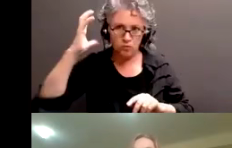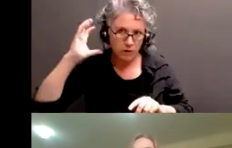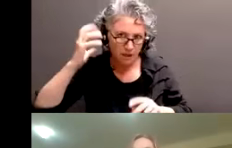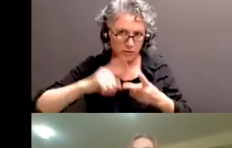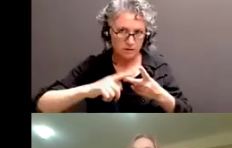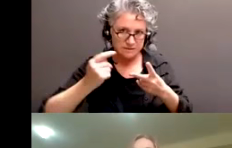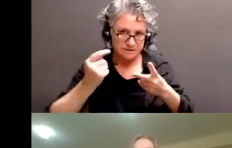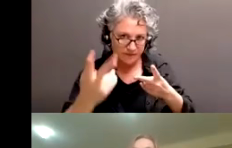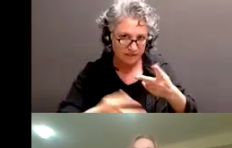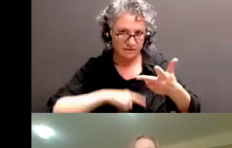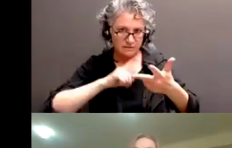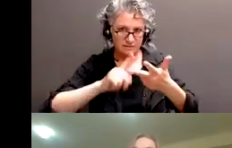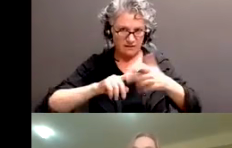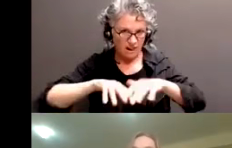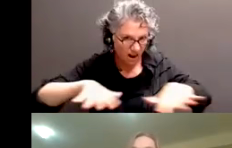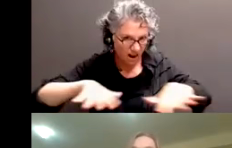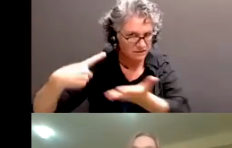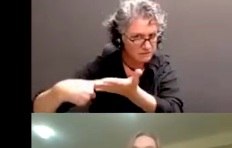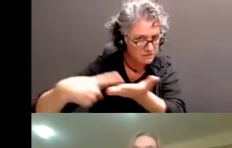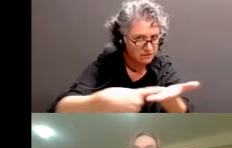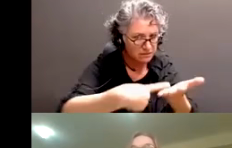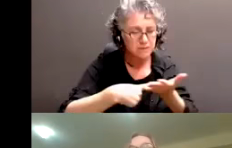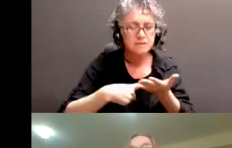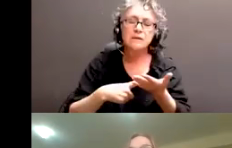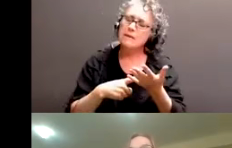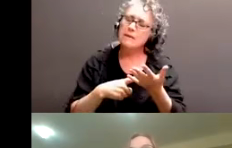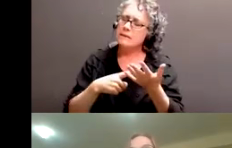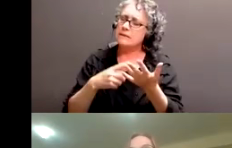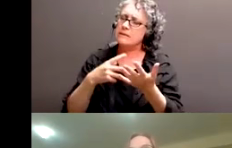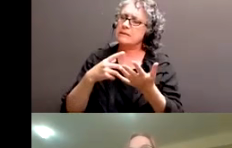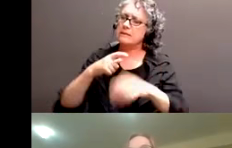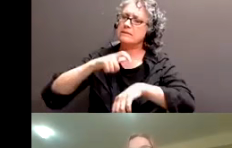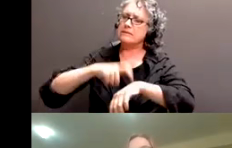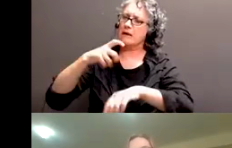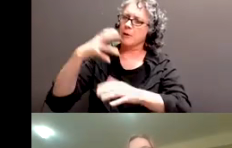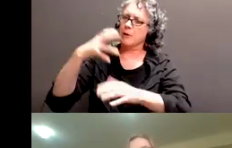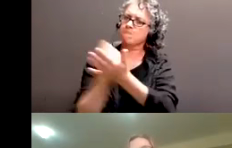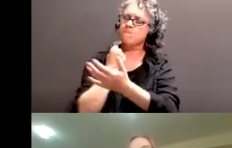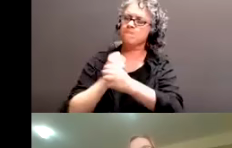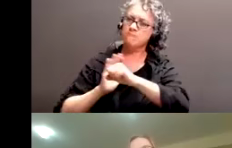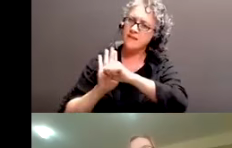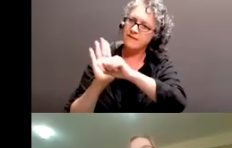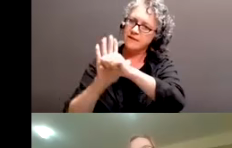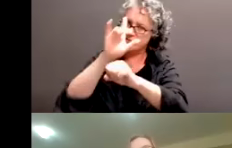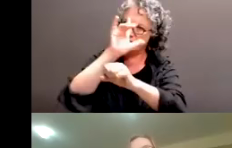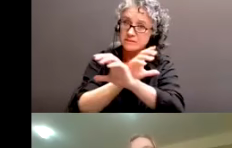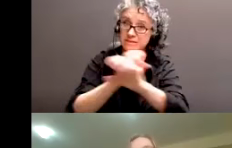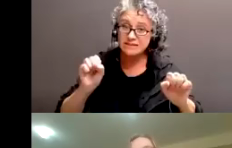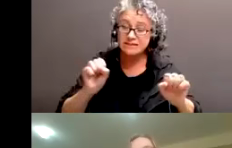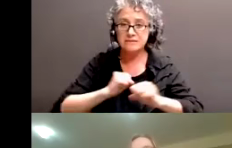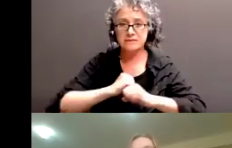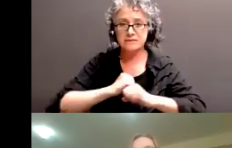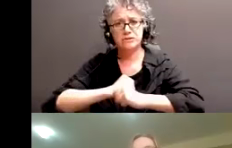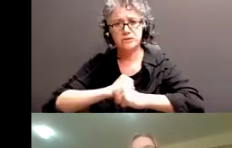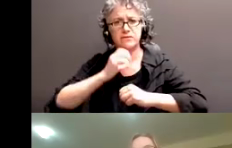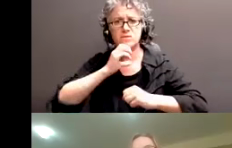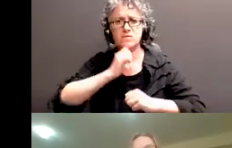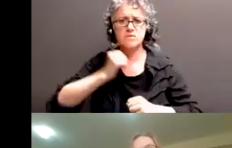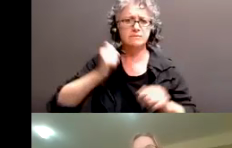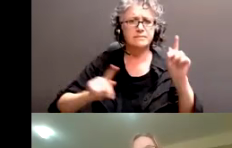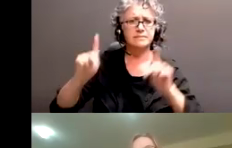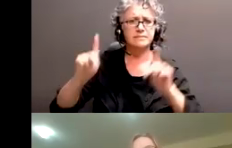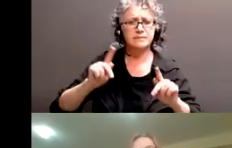And so I think it's very timely that we continue to advocate for the safety and security of older adults and let them